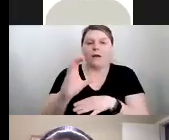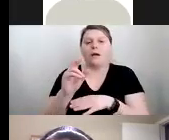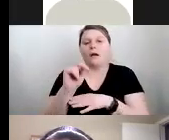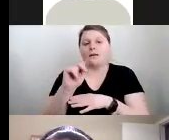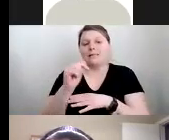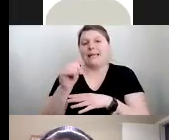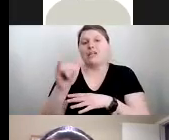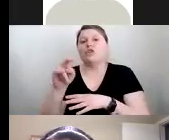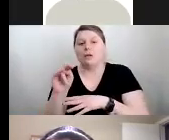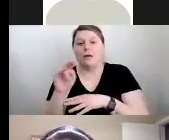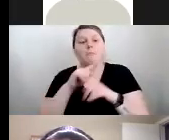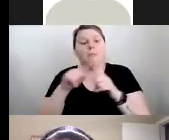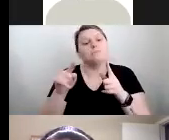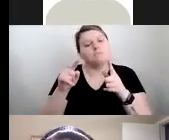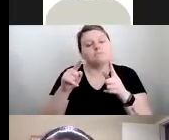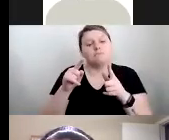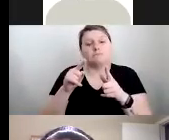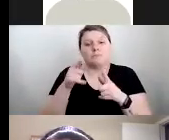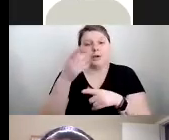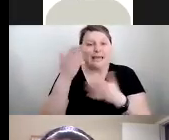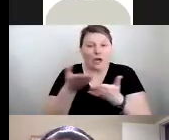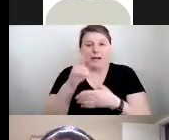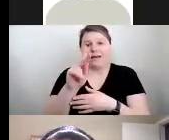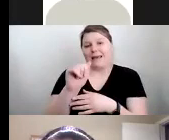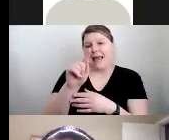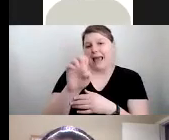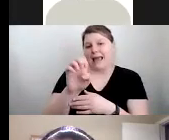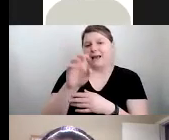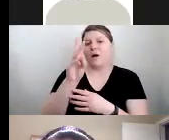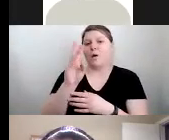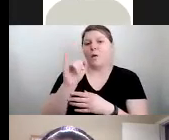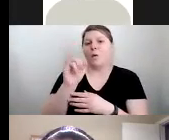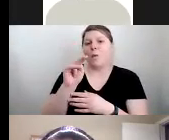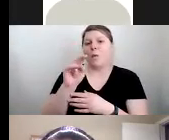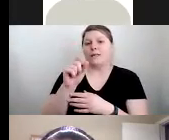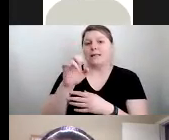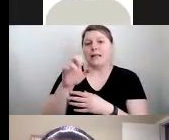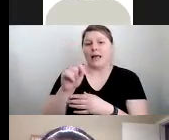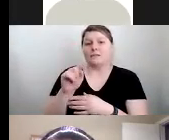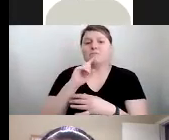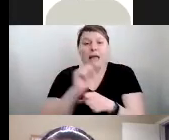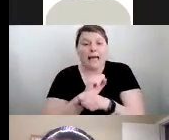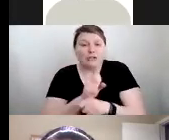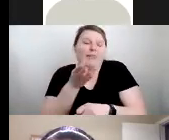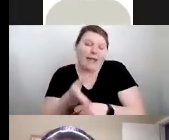again. And Kate Winslet here actually was an EIS officer as the character in